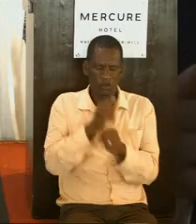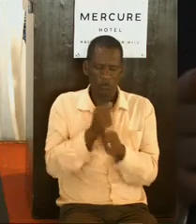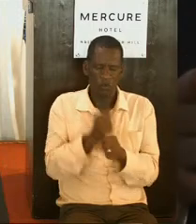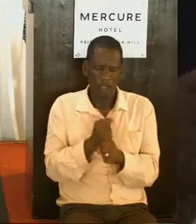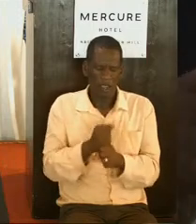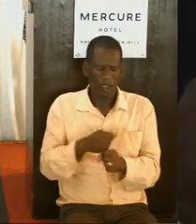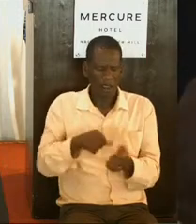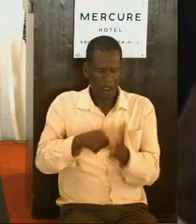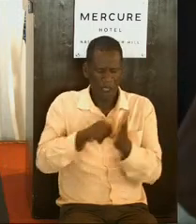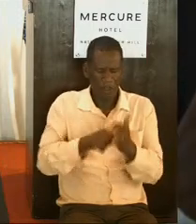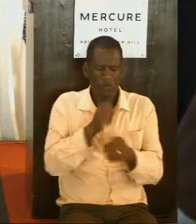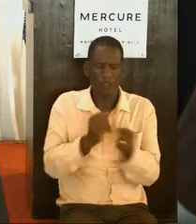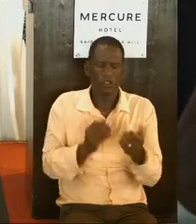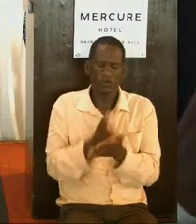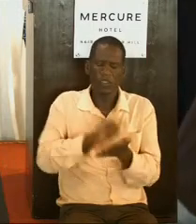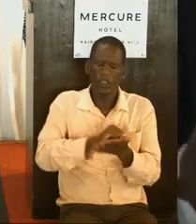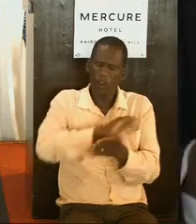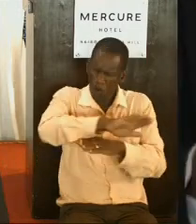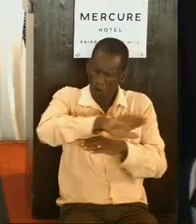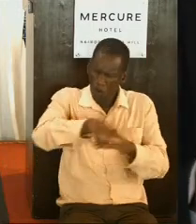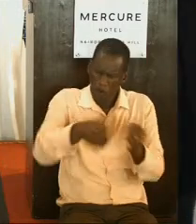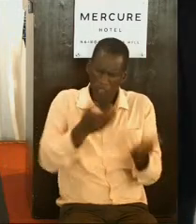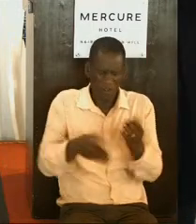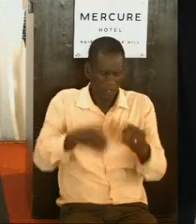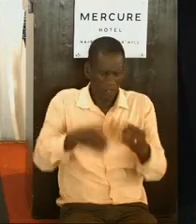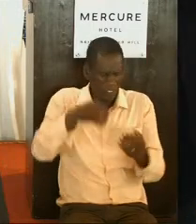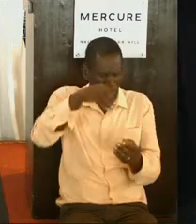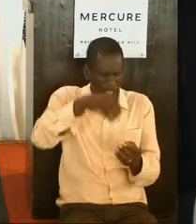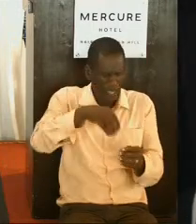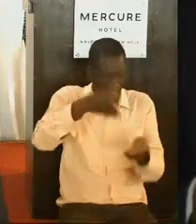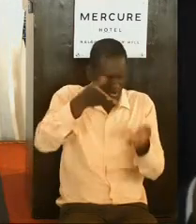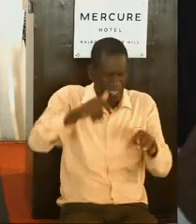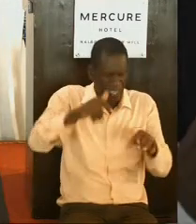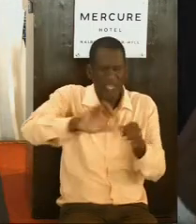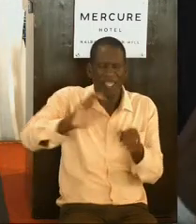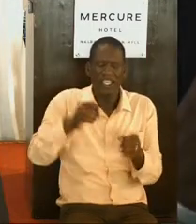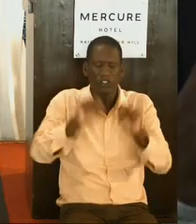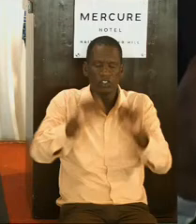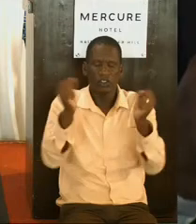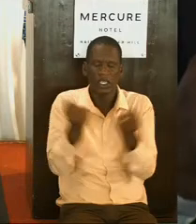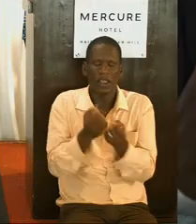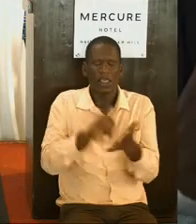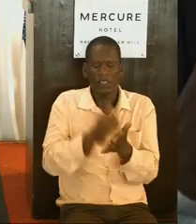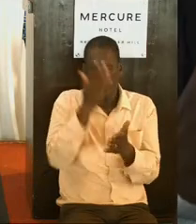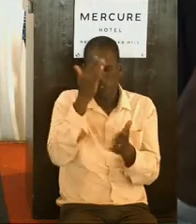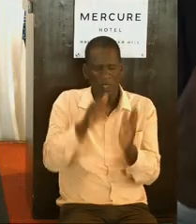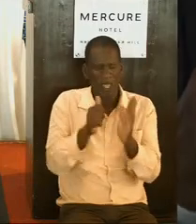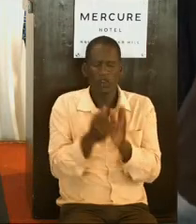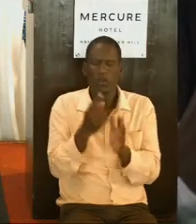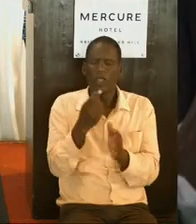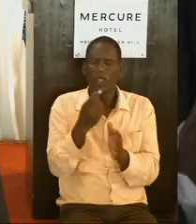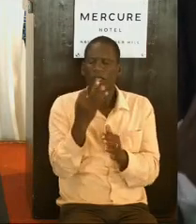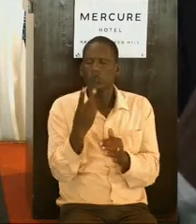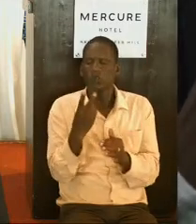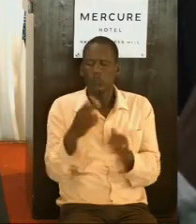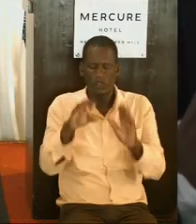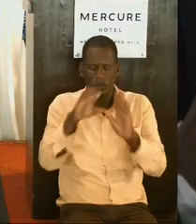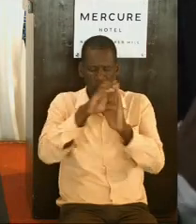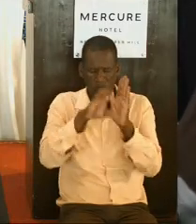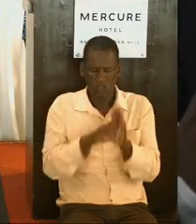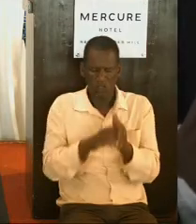overdrive to make sure that these values are ingrained in the Kenyan society and that's why article 132 of the Constitution